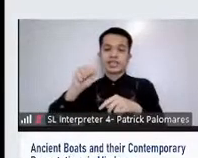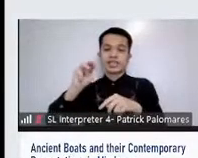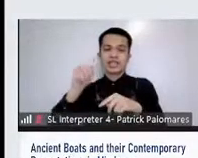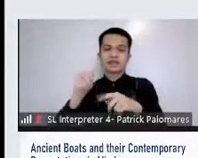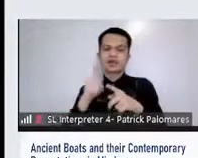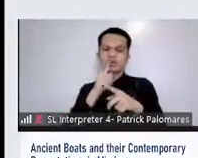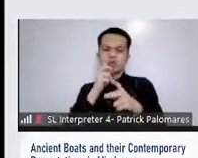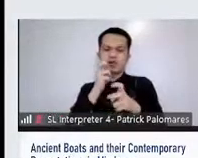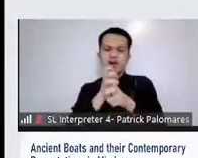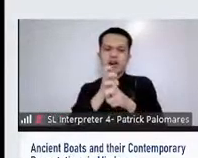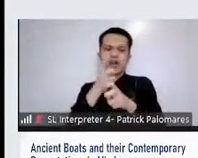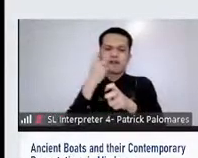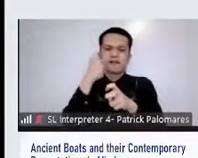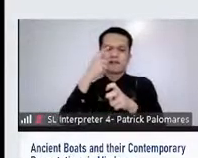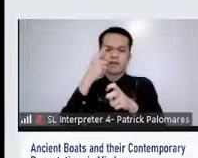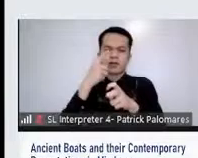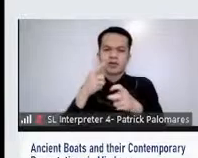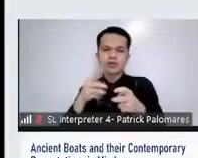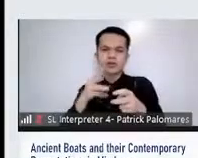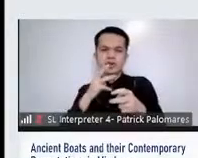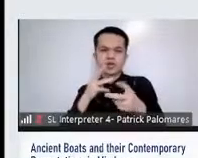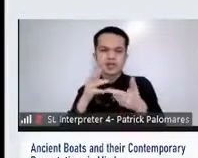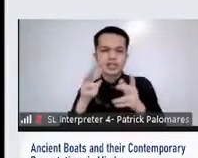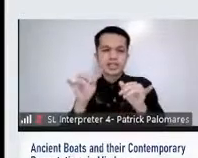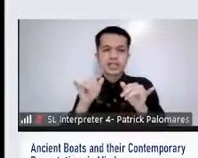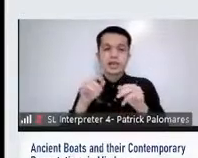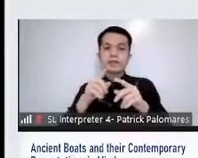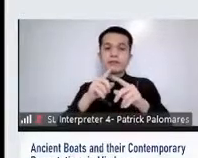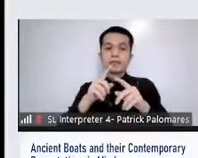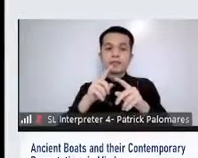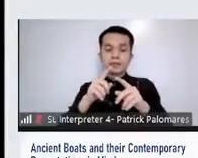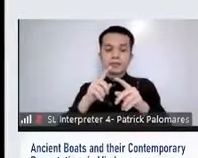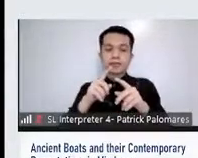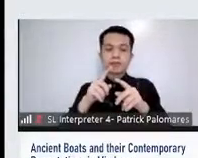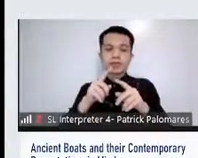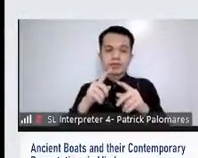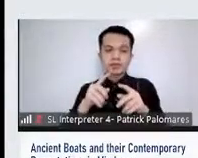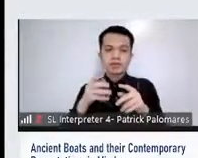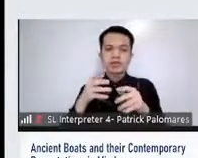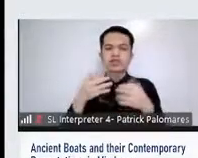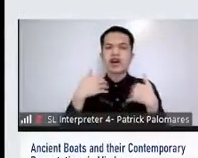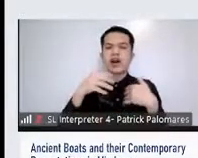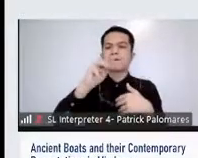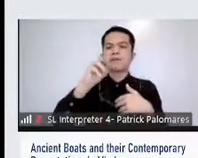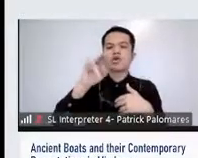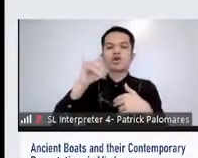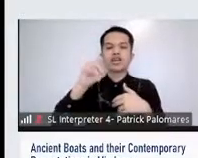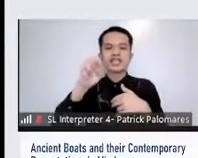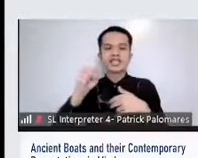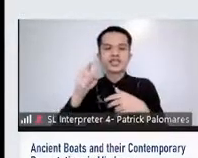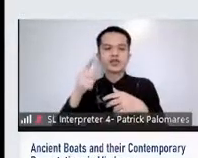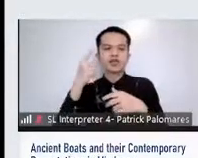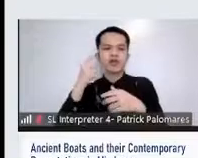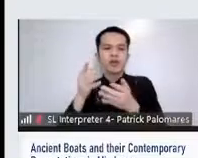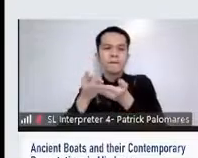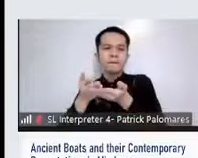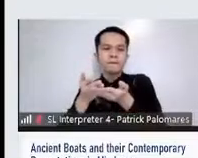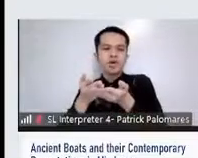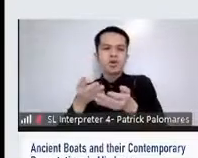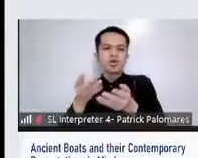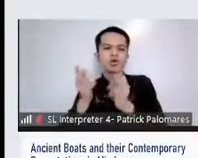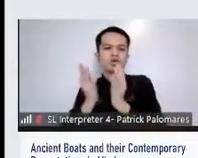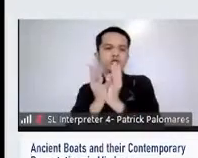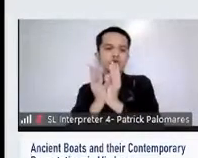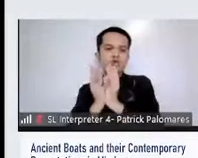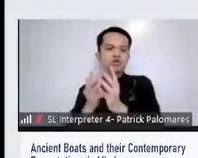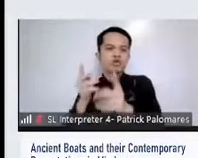the territorial waters. Despite this, they form murages or boat dweller communities that are usually protected by coral